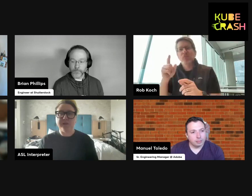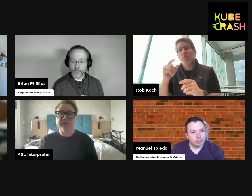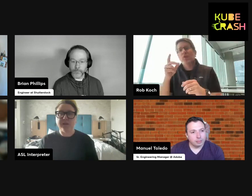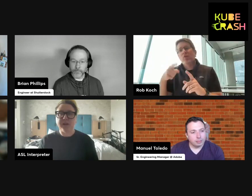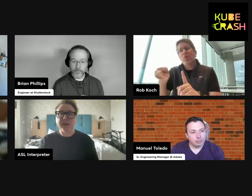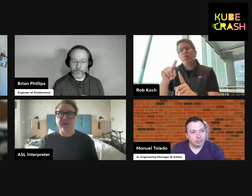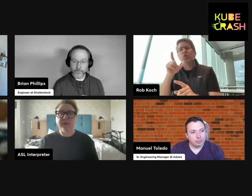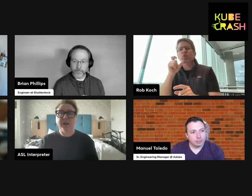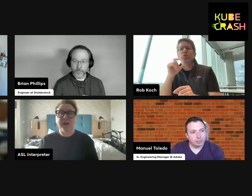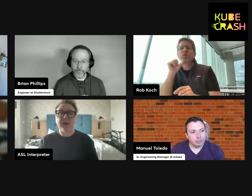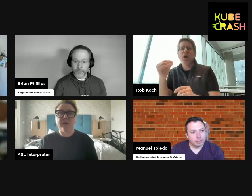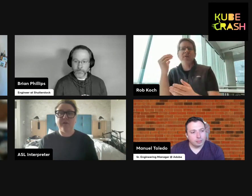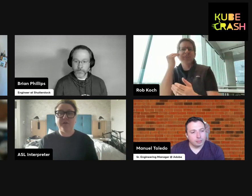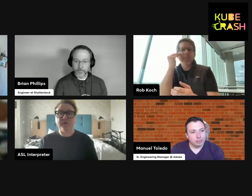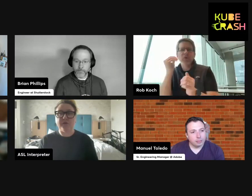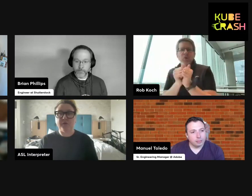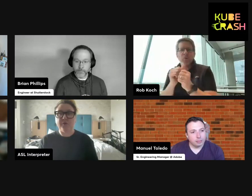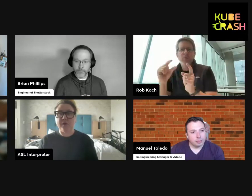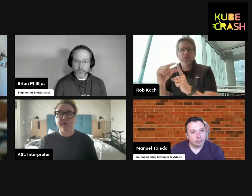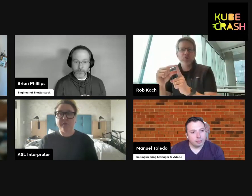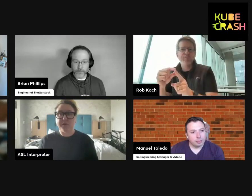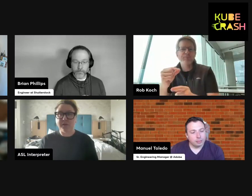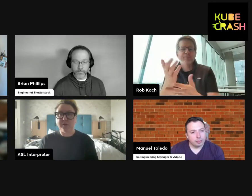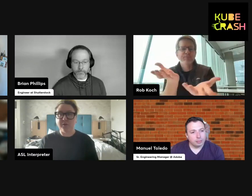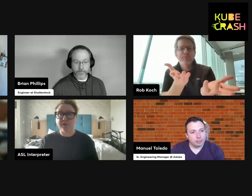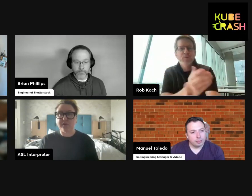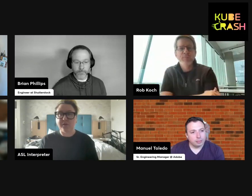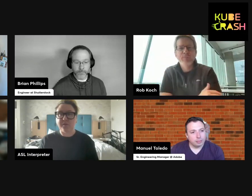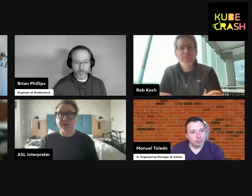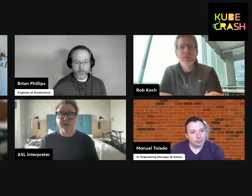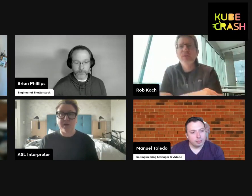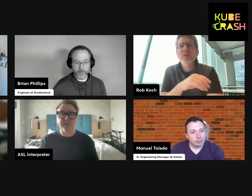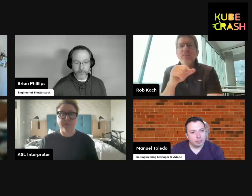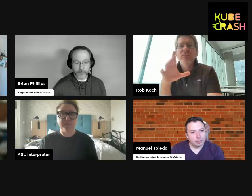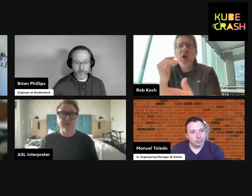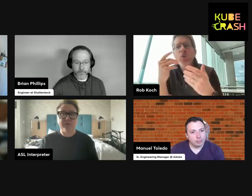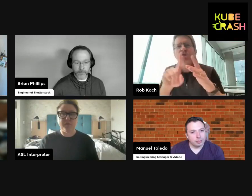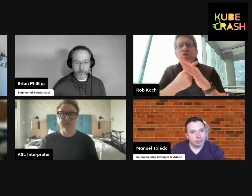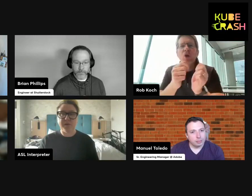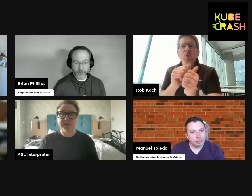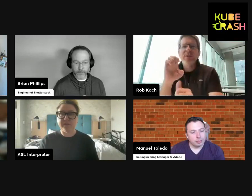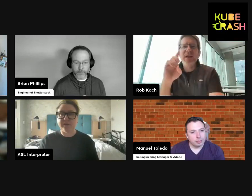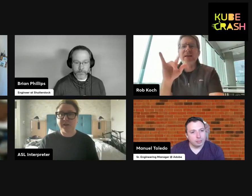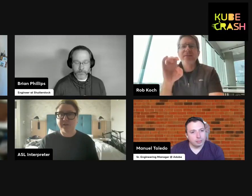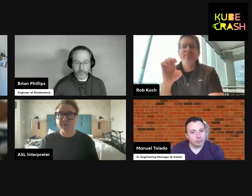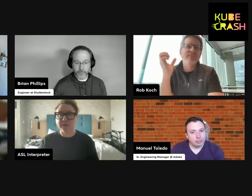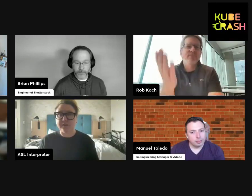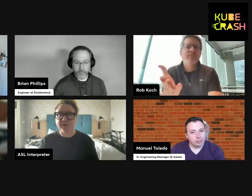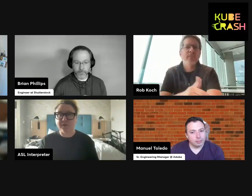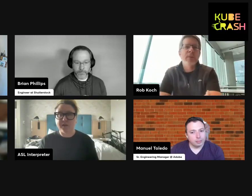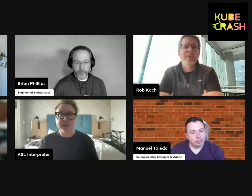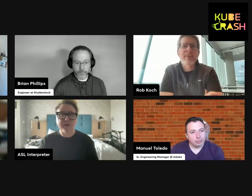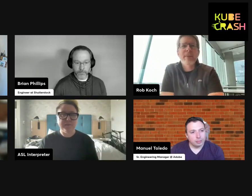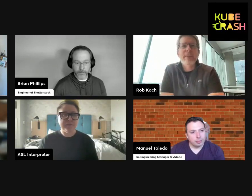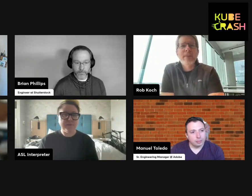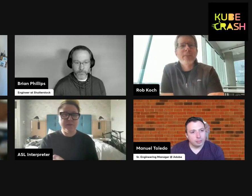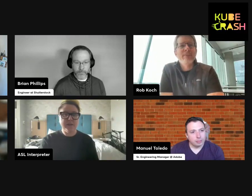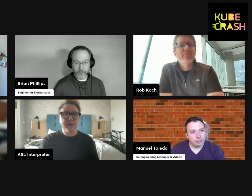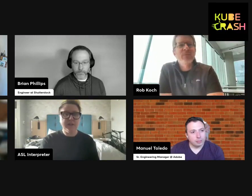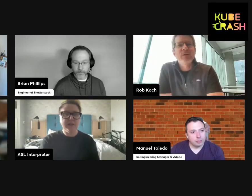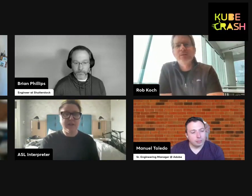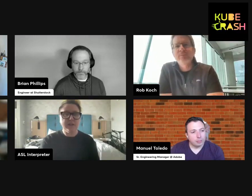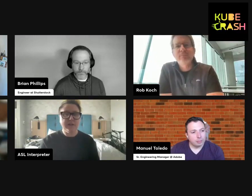IDP is and how, for those of you who aren't familiar with the term, if one of you wouldn't mind, I guess we could start with Eddie.